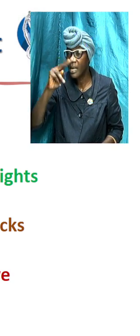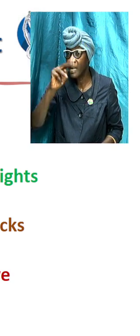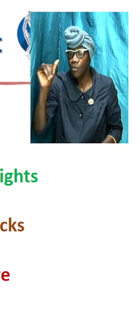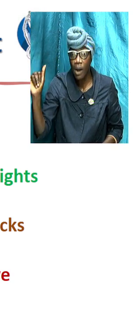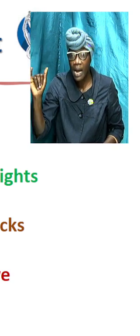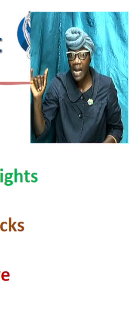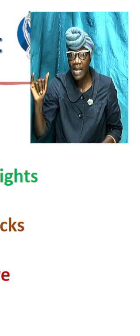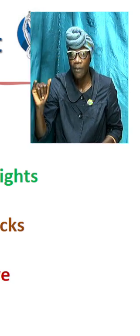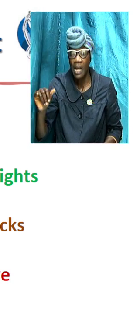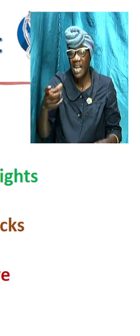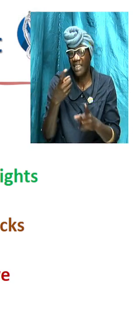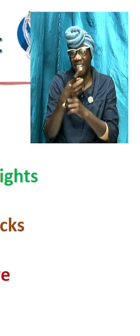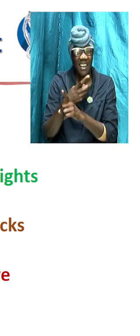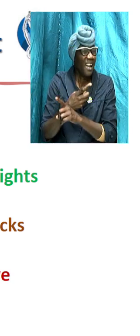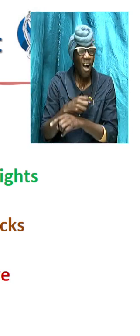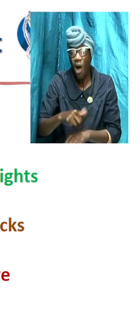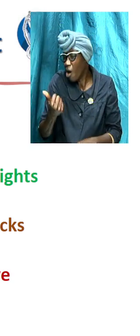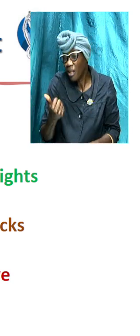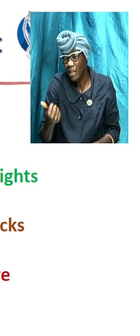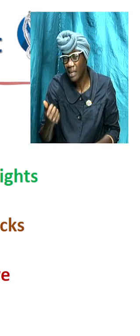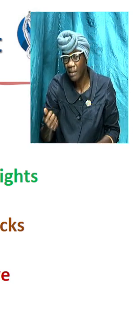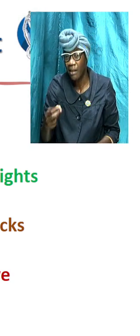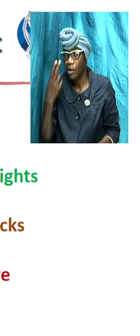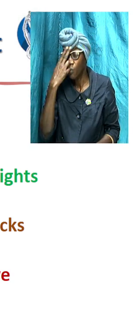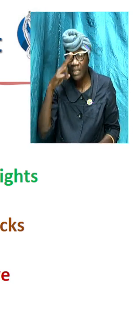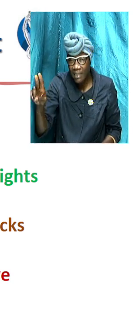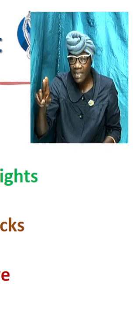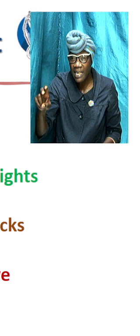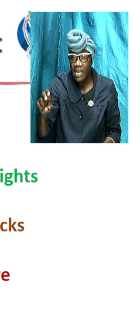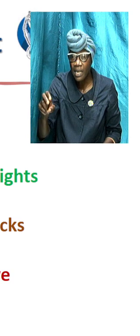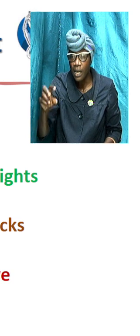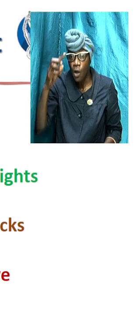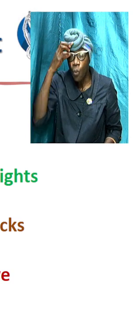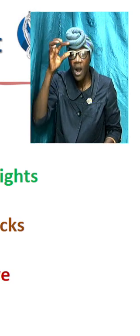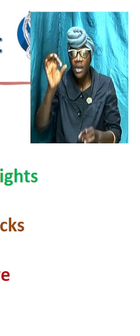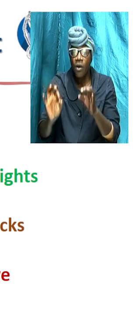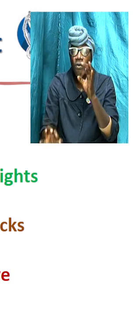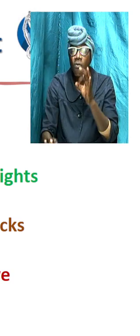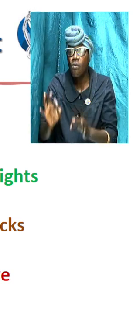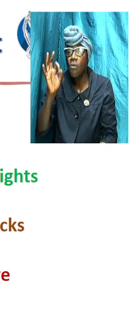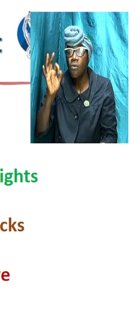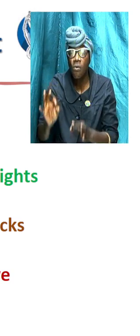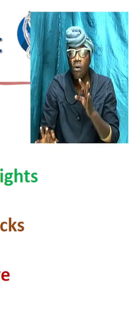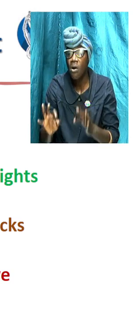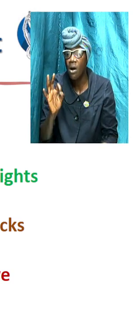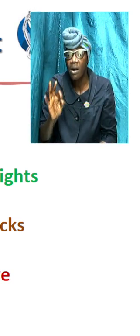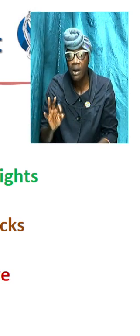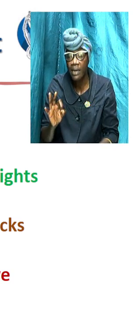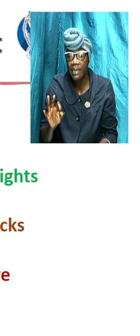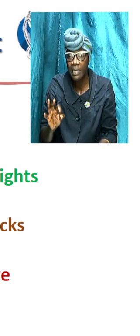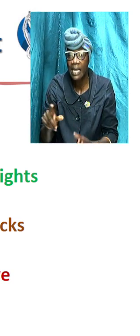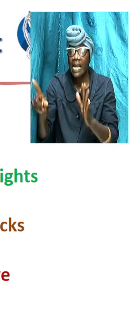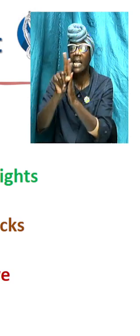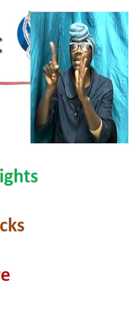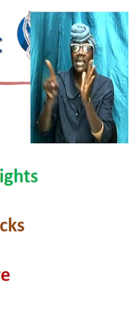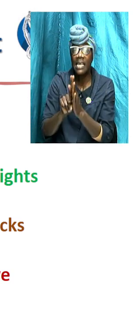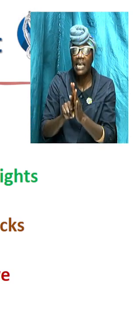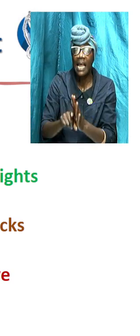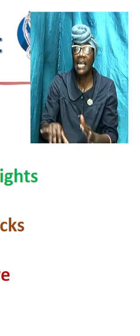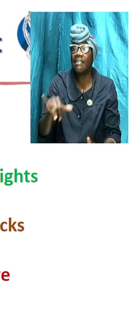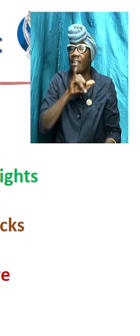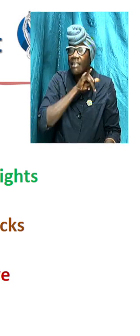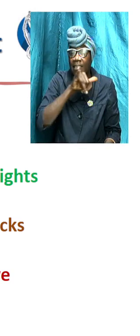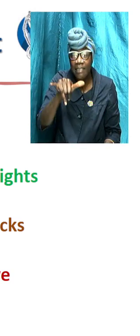Supreme Court decision has decided in these countries, amen, to legalize same-sex